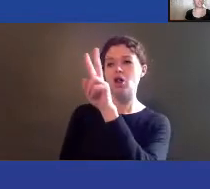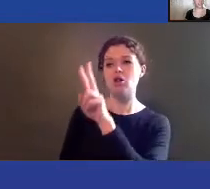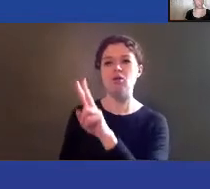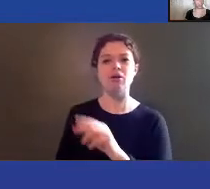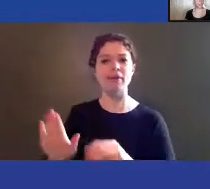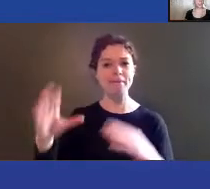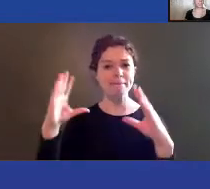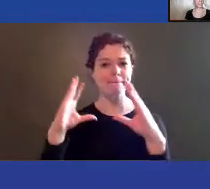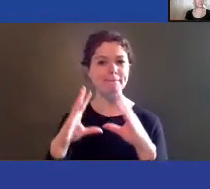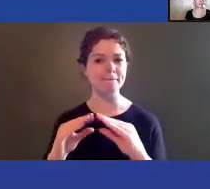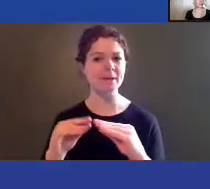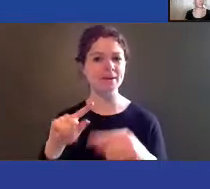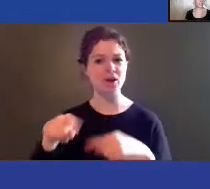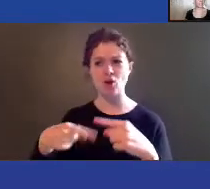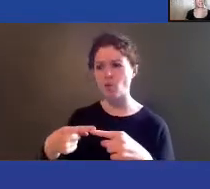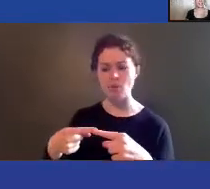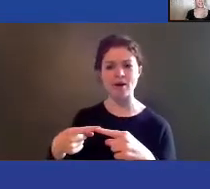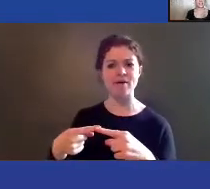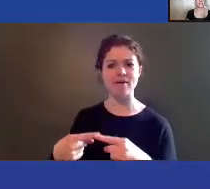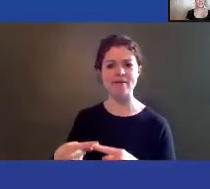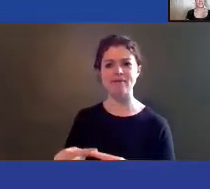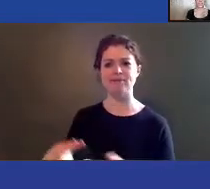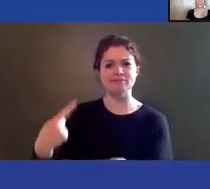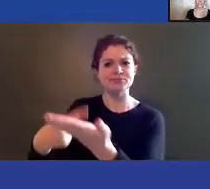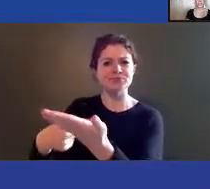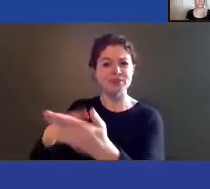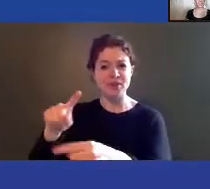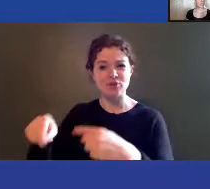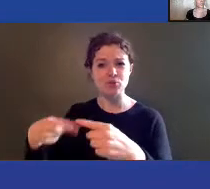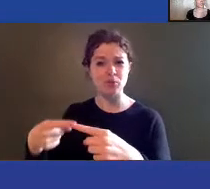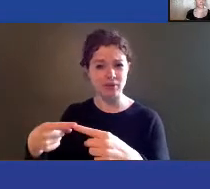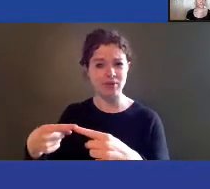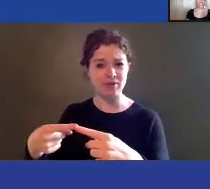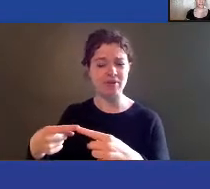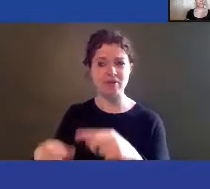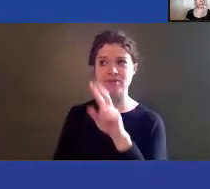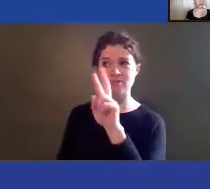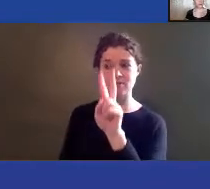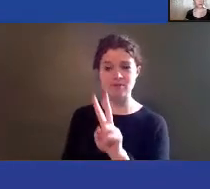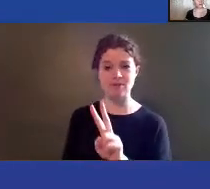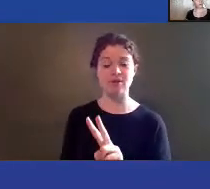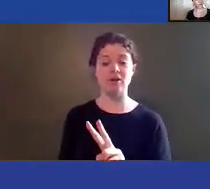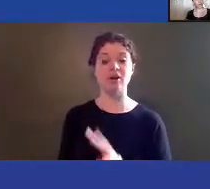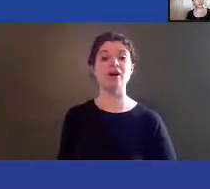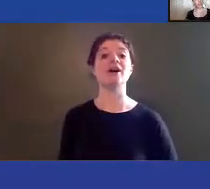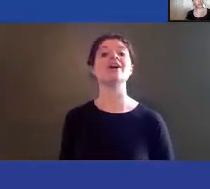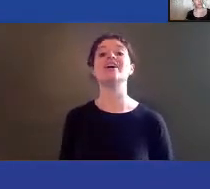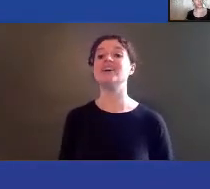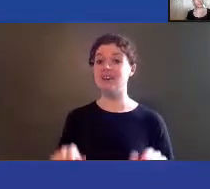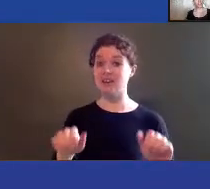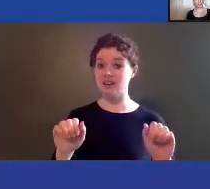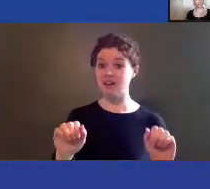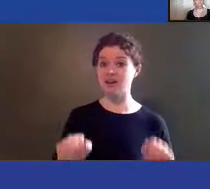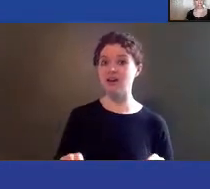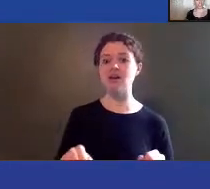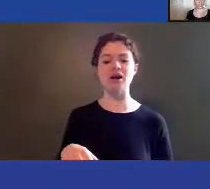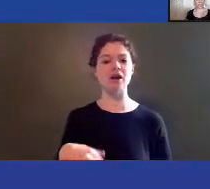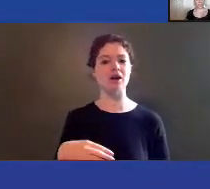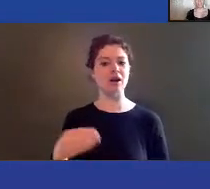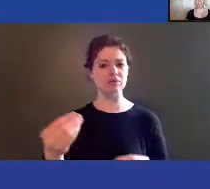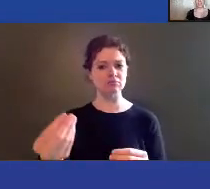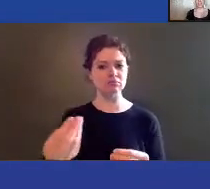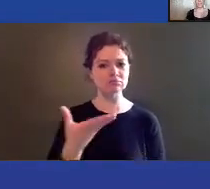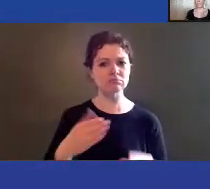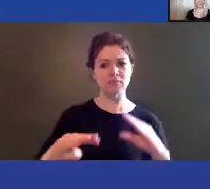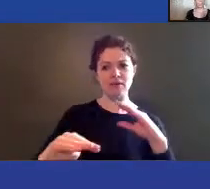activities for the government body that you're looking to impact. And you can also stay informed about upcoming public hearings of